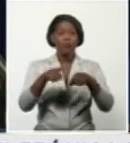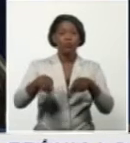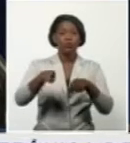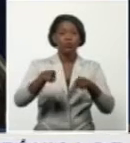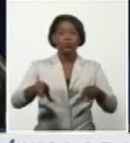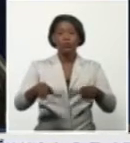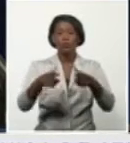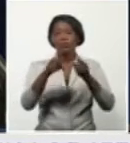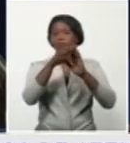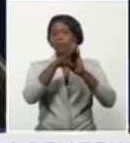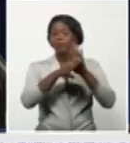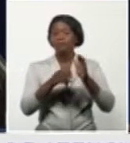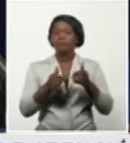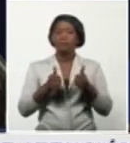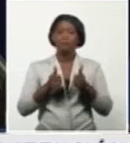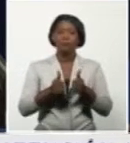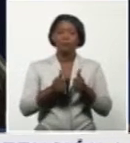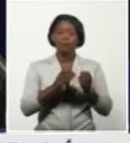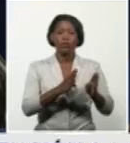achieved.